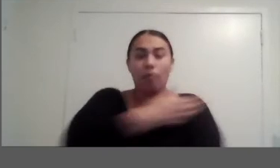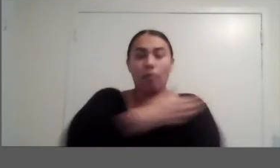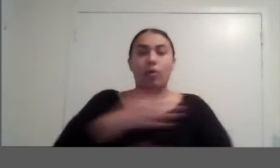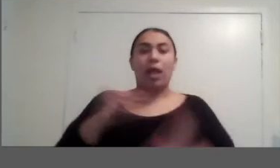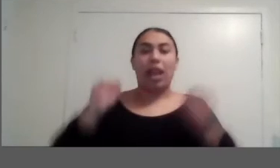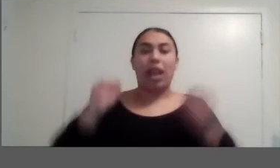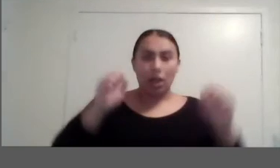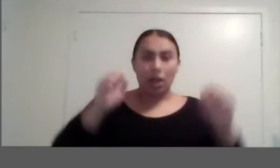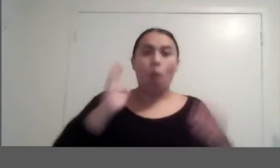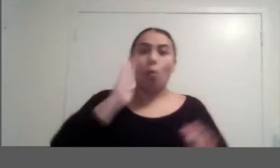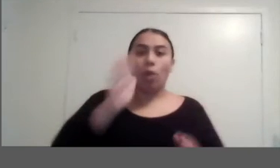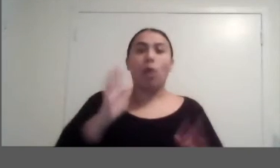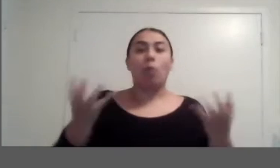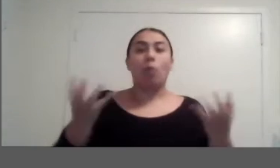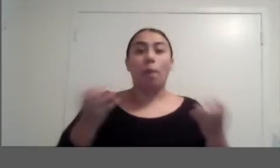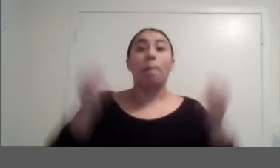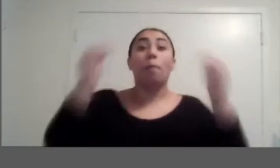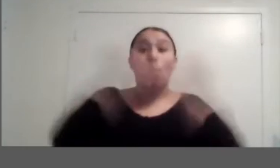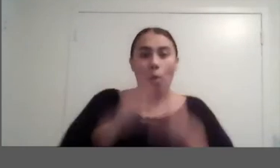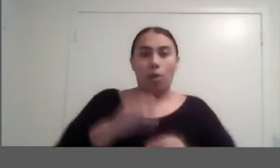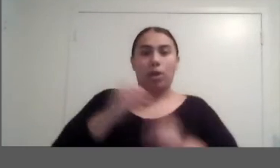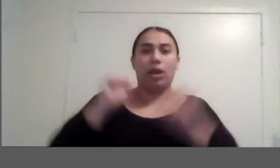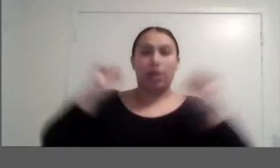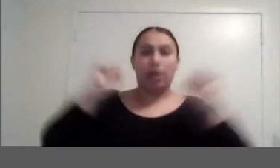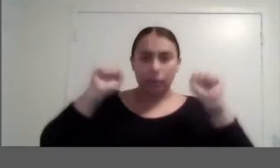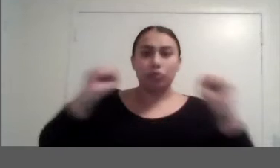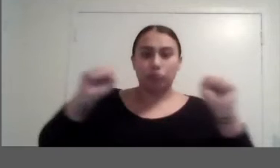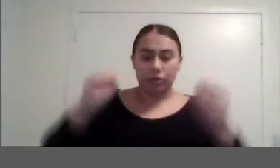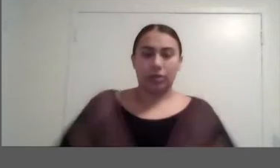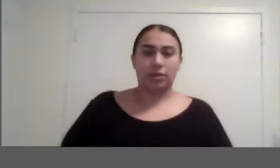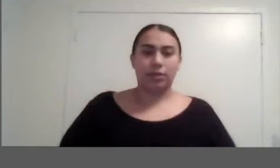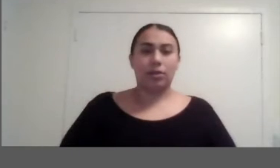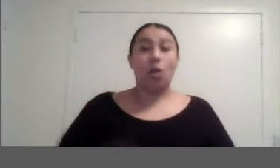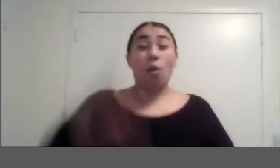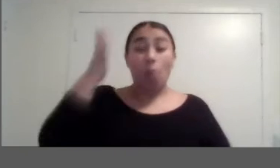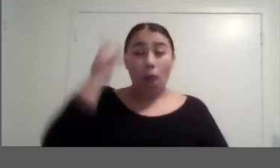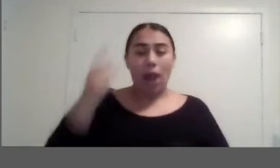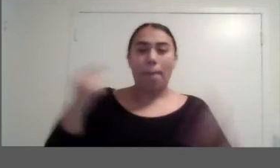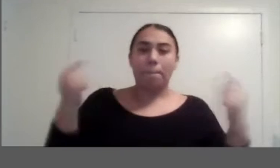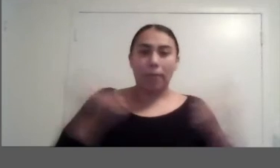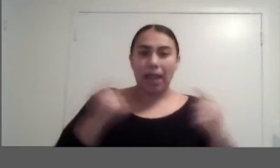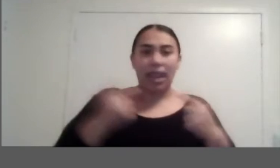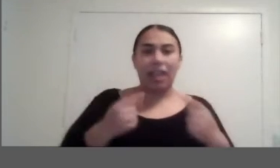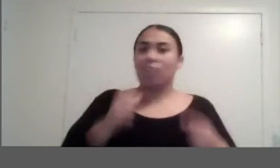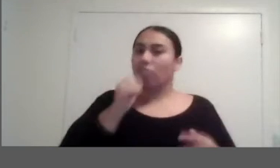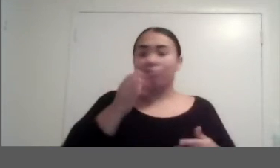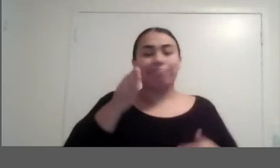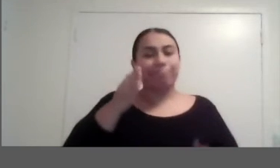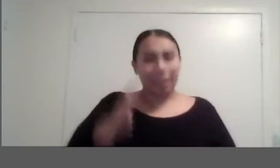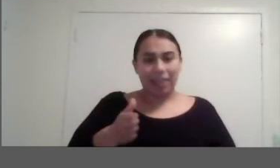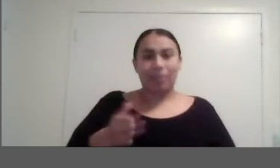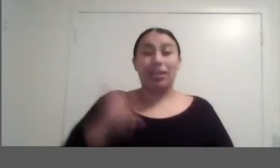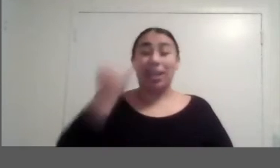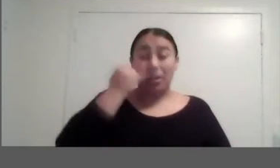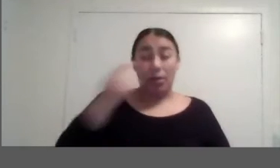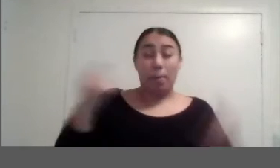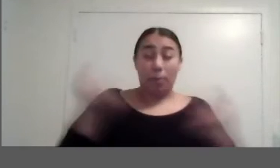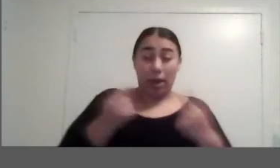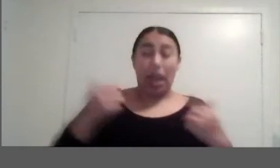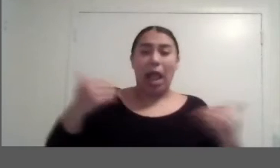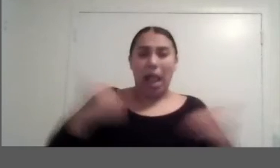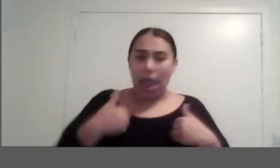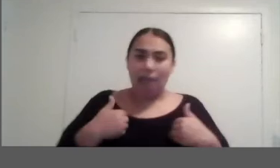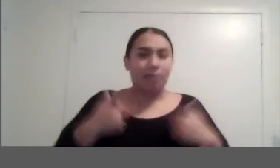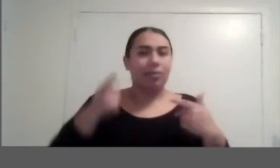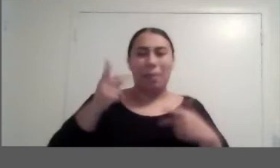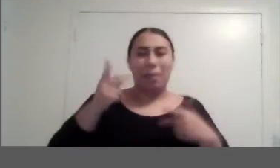CBD in the gastrocnemius and diaphragm muscles improved muscle strength, coordination, as